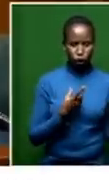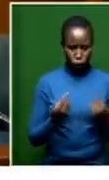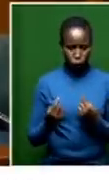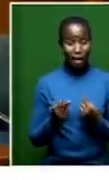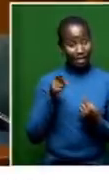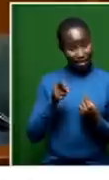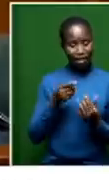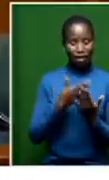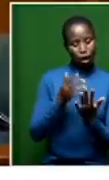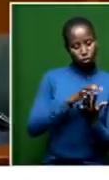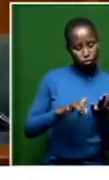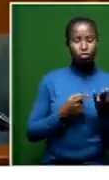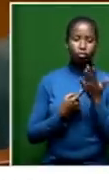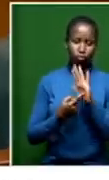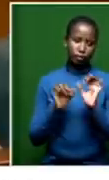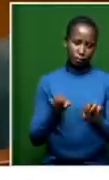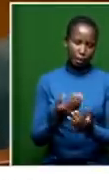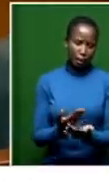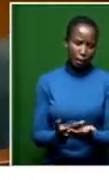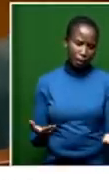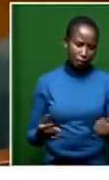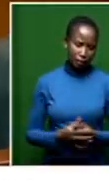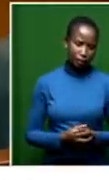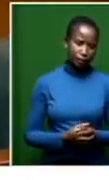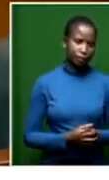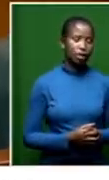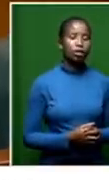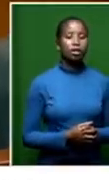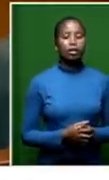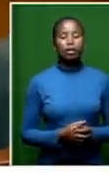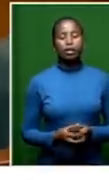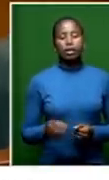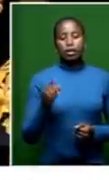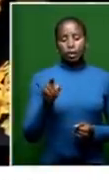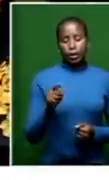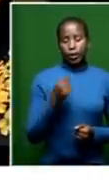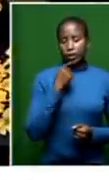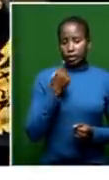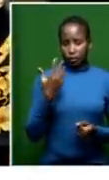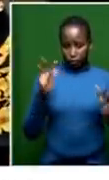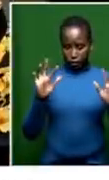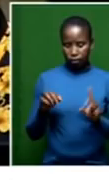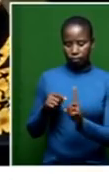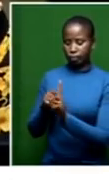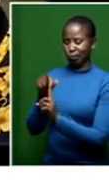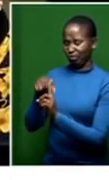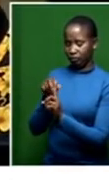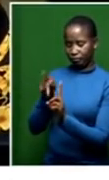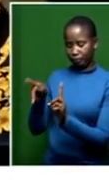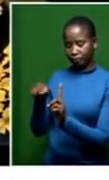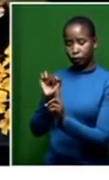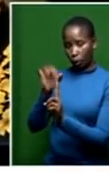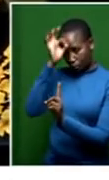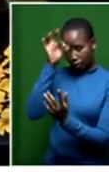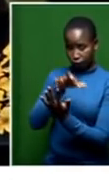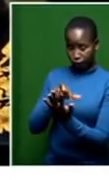share with you. Let's talk to that, because as you rightly say, the public protector in her affidavit does